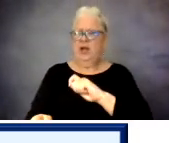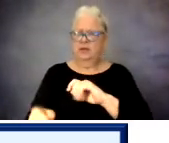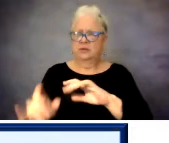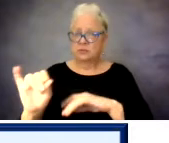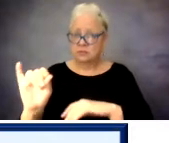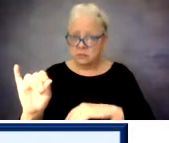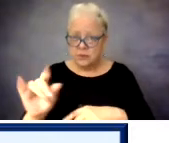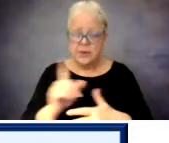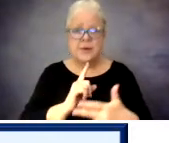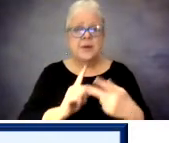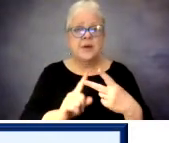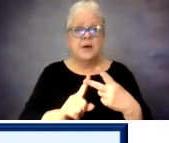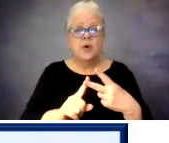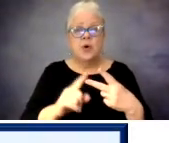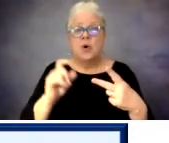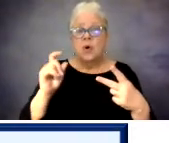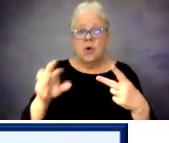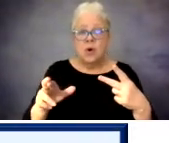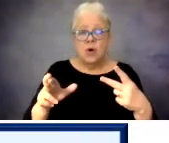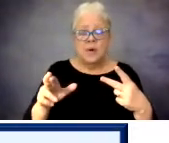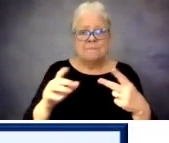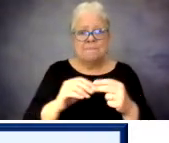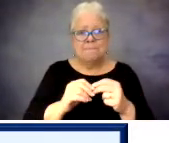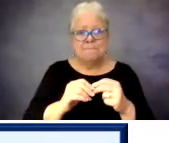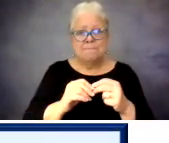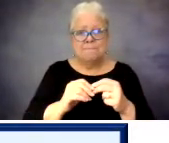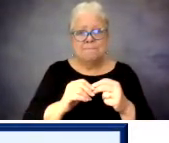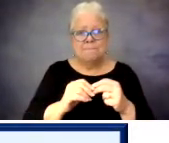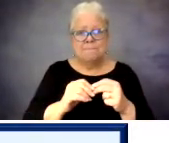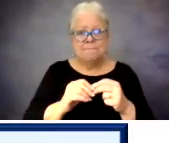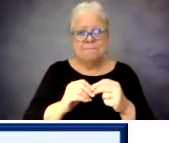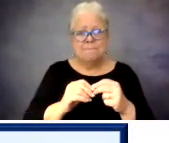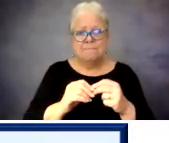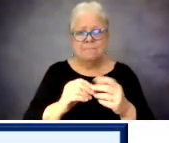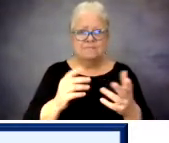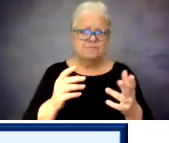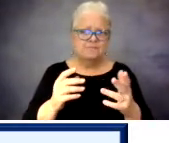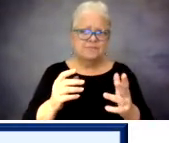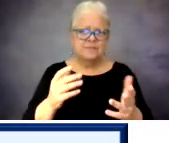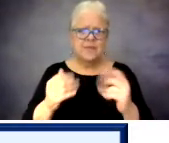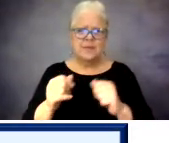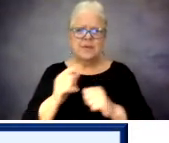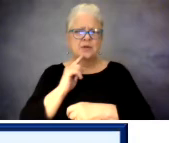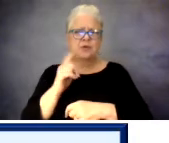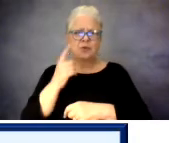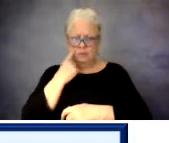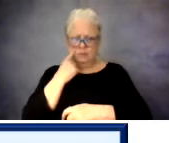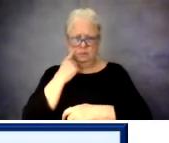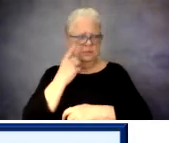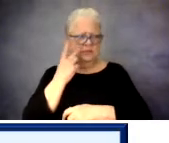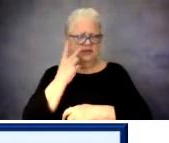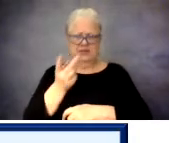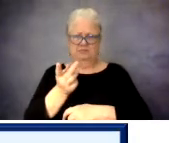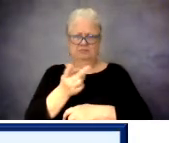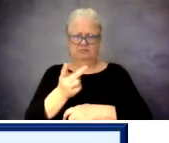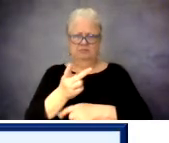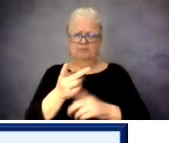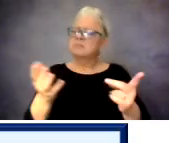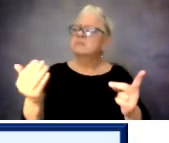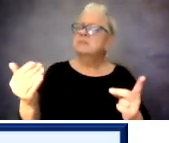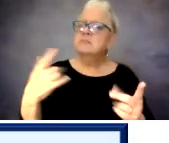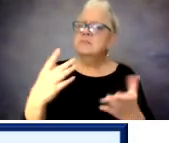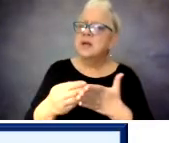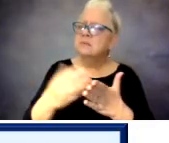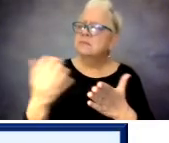If you see someone, who seems to be asserting control over the elder in terms of getting money, asking for